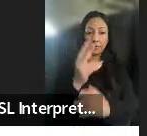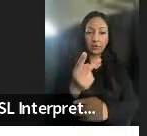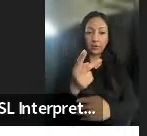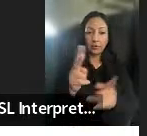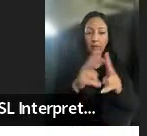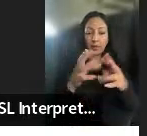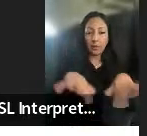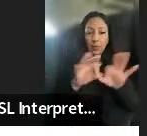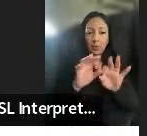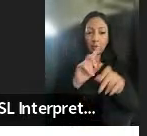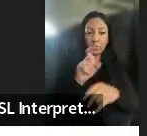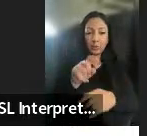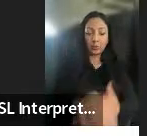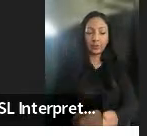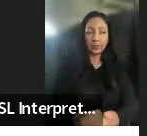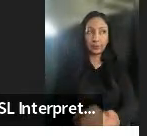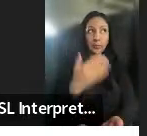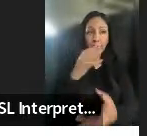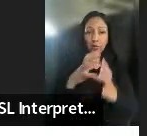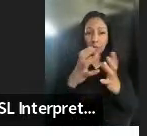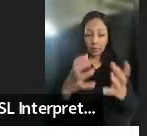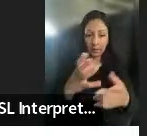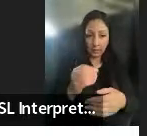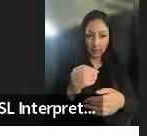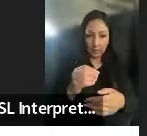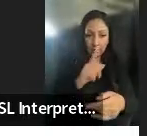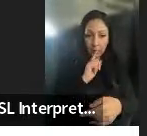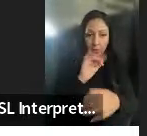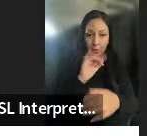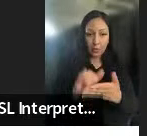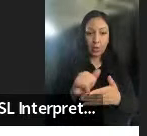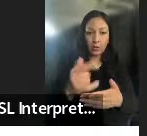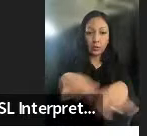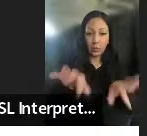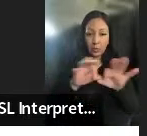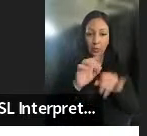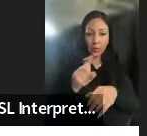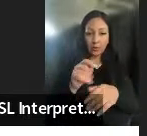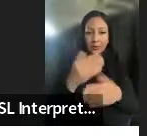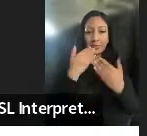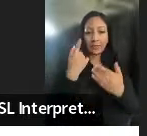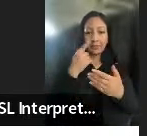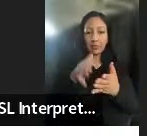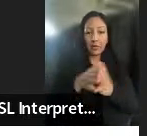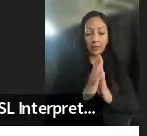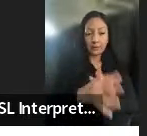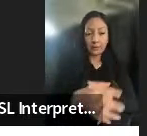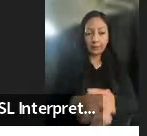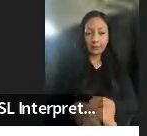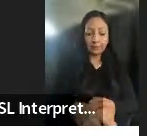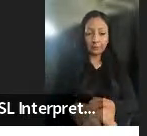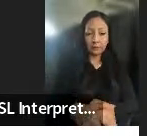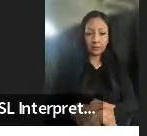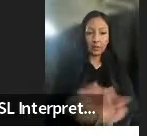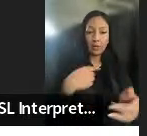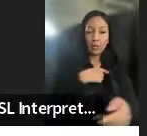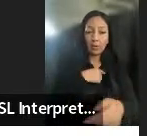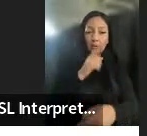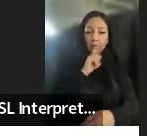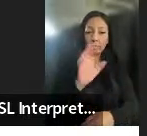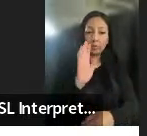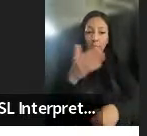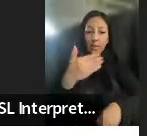important questions. Thank you so much. And absolutely, those are important questions. So thank you for asking them. We absolutely will be